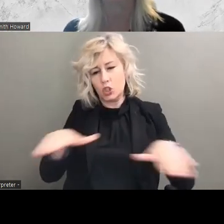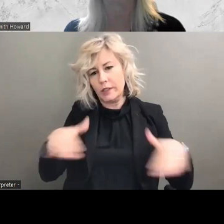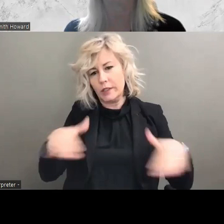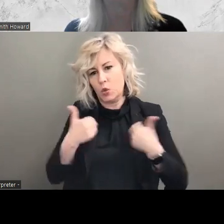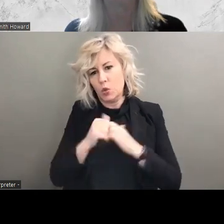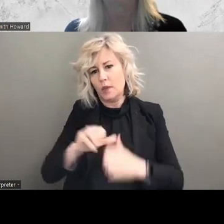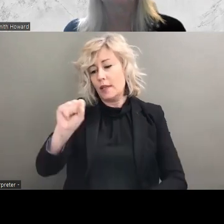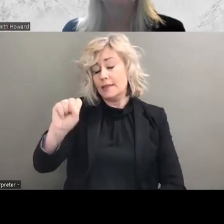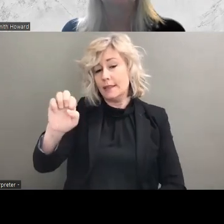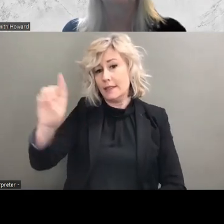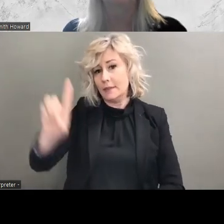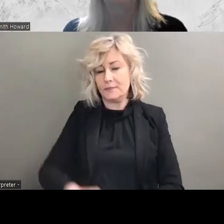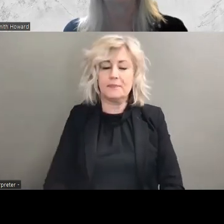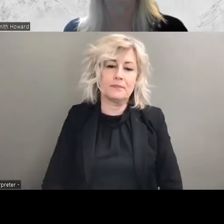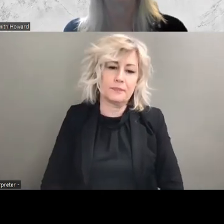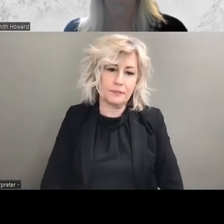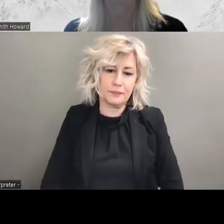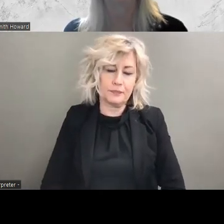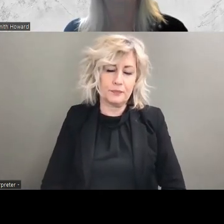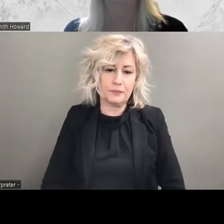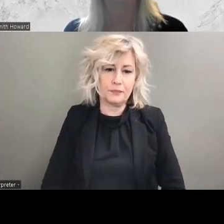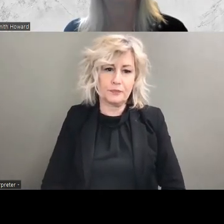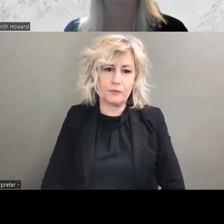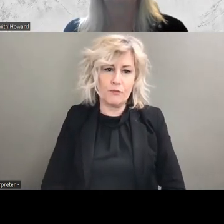with SED. Next slide.